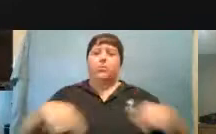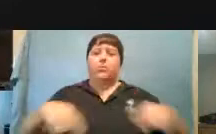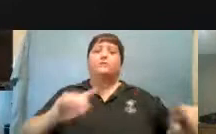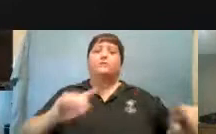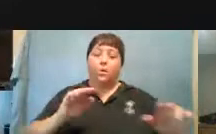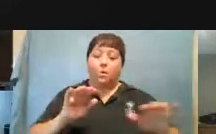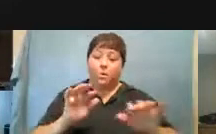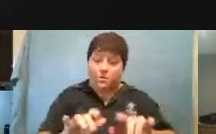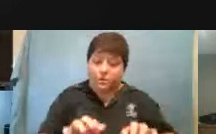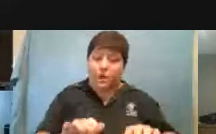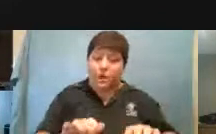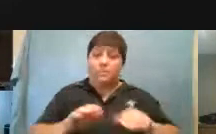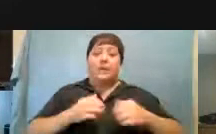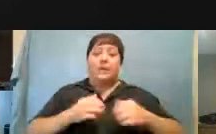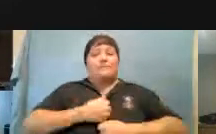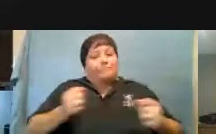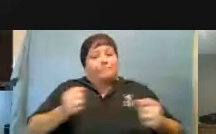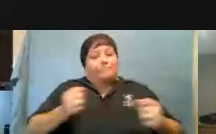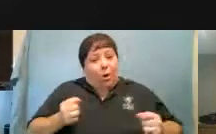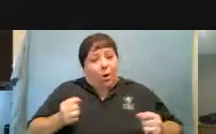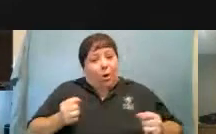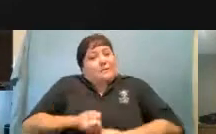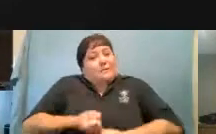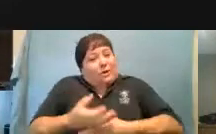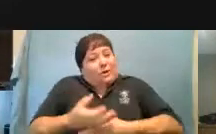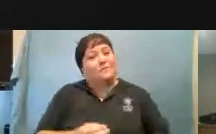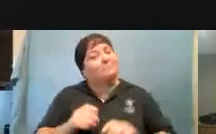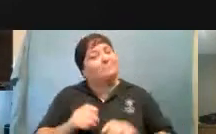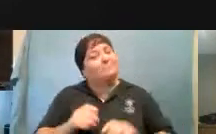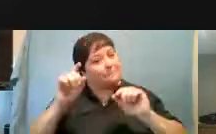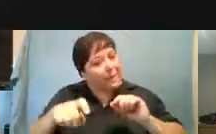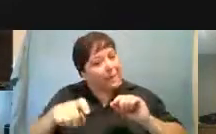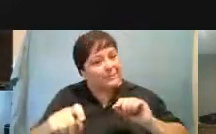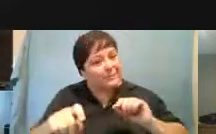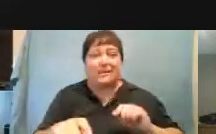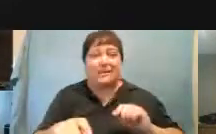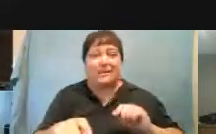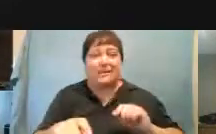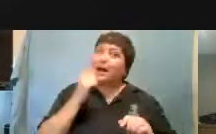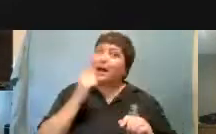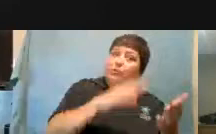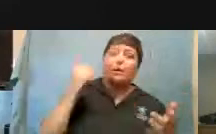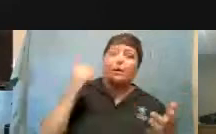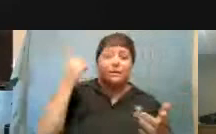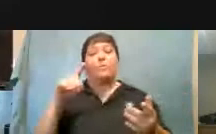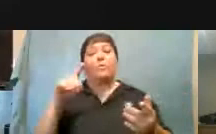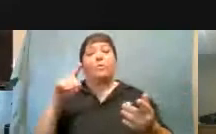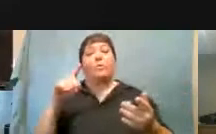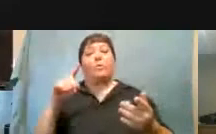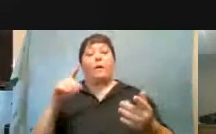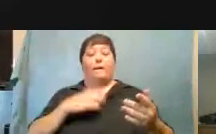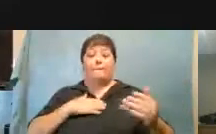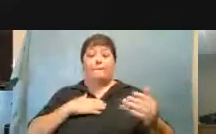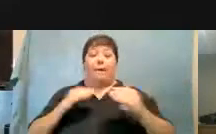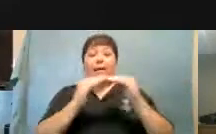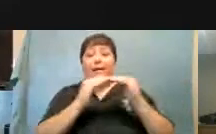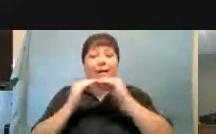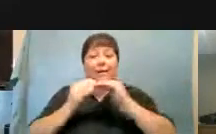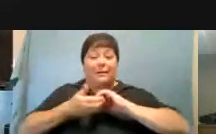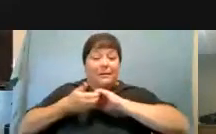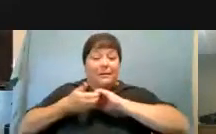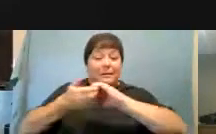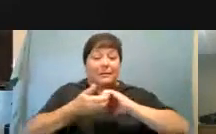you being open and vulnerable. And this doesn't just go for the kids, right? For the students, it goes for my colleagues, even if you're in the